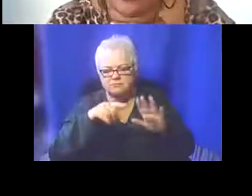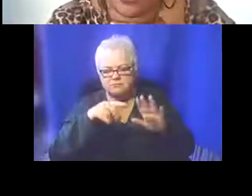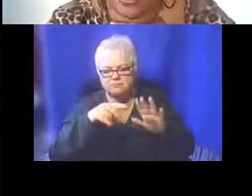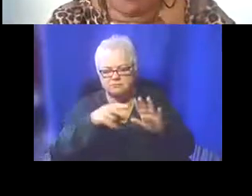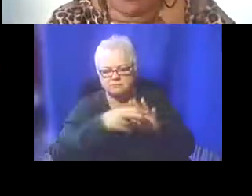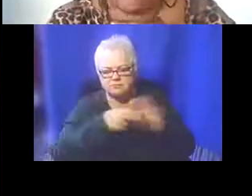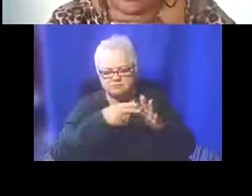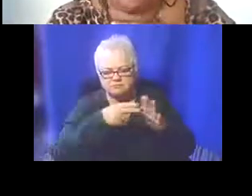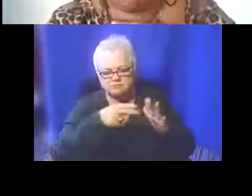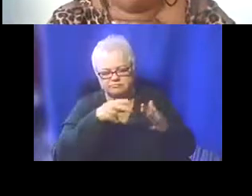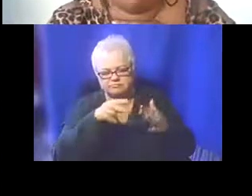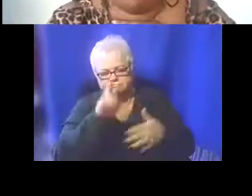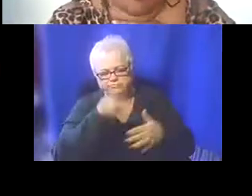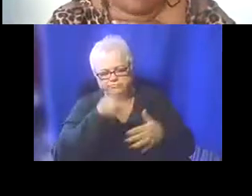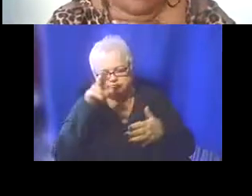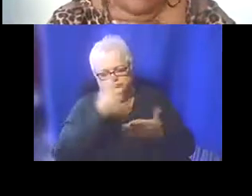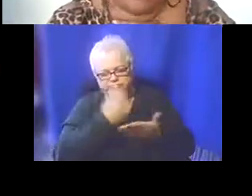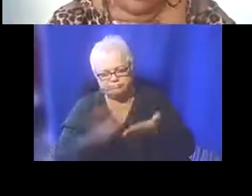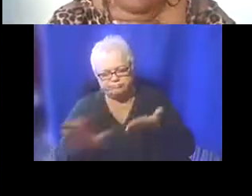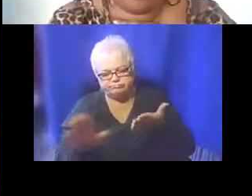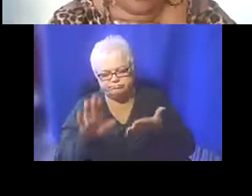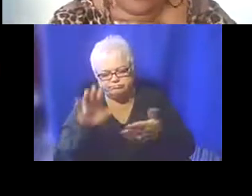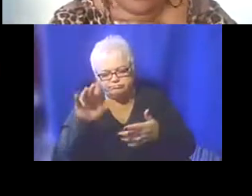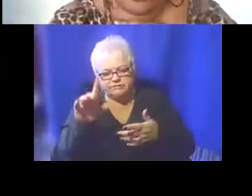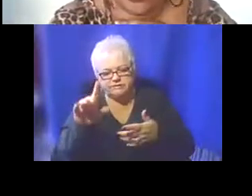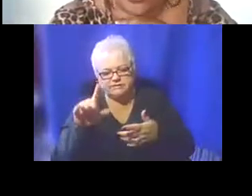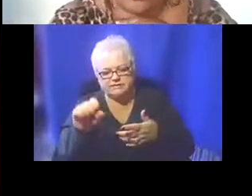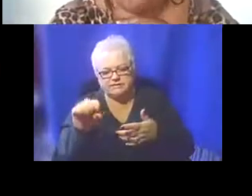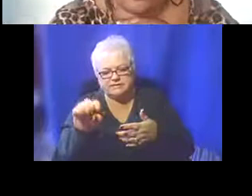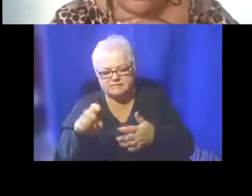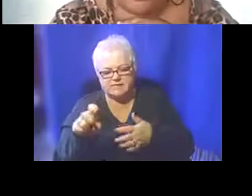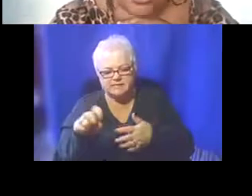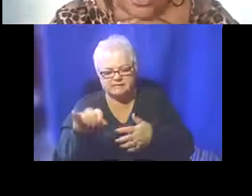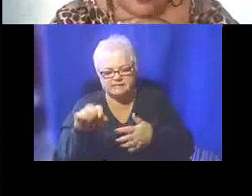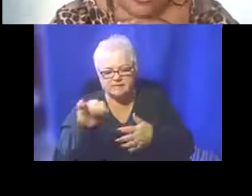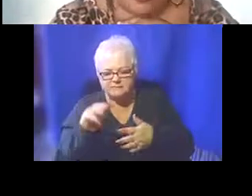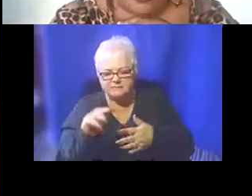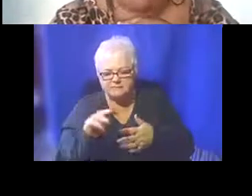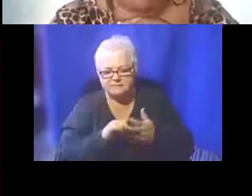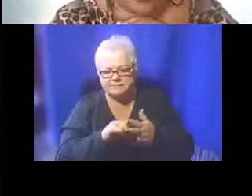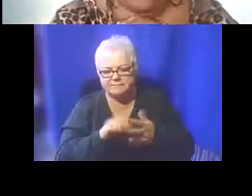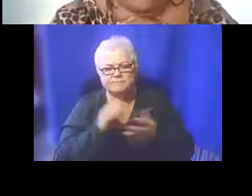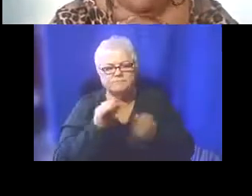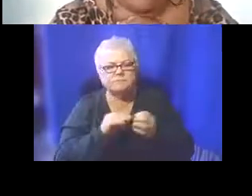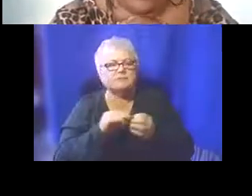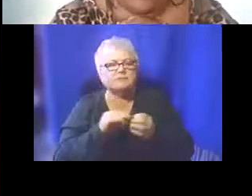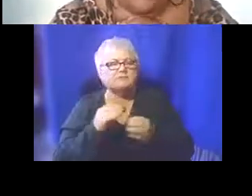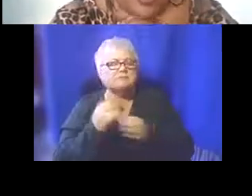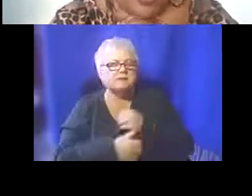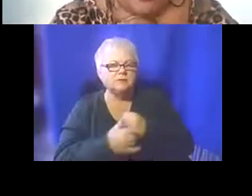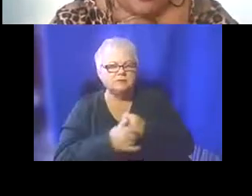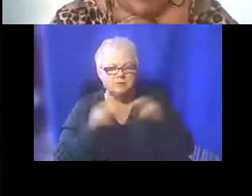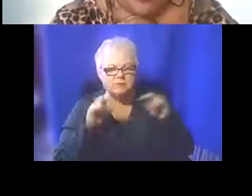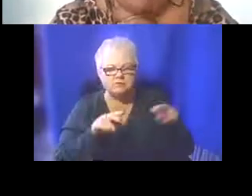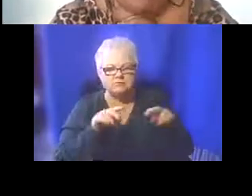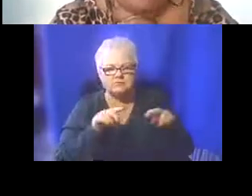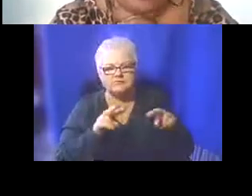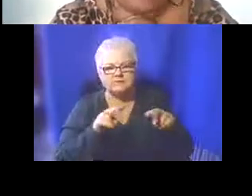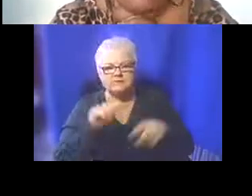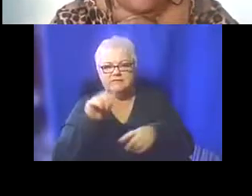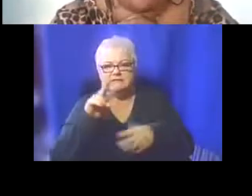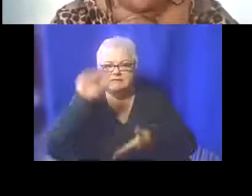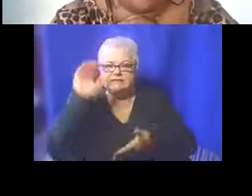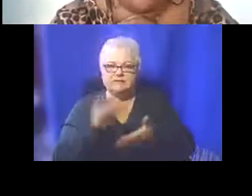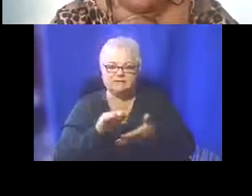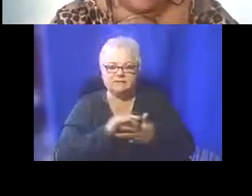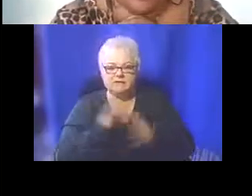to understand once I knew more about the history of our country. To be a good ally, I have to watch TV less so I can be